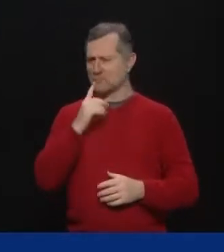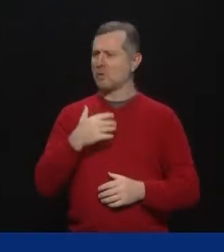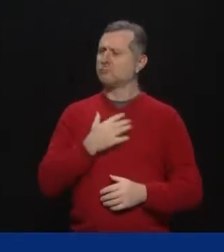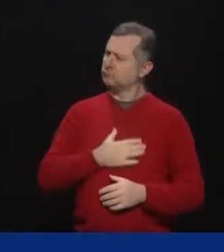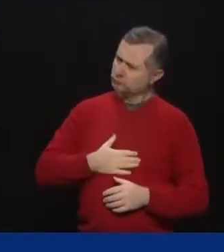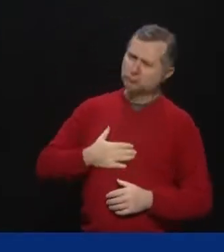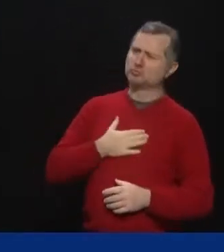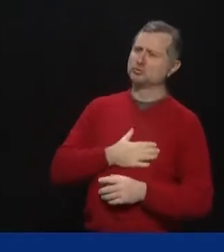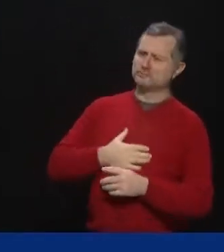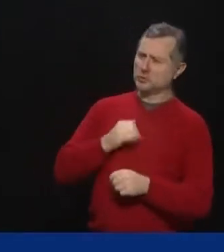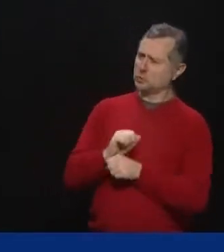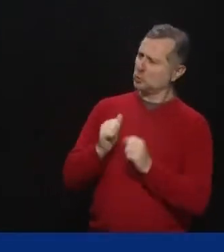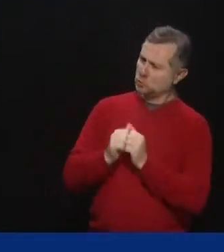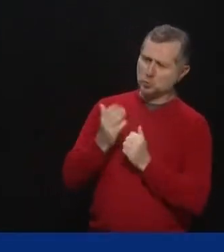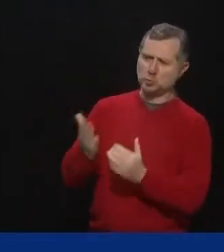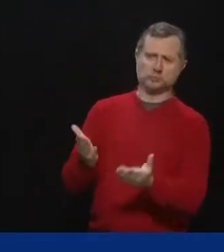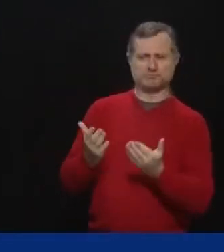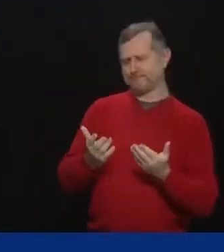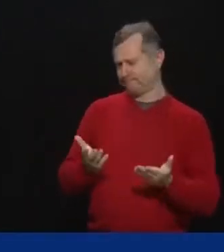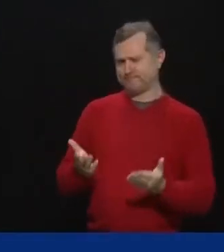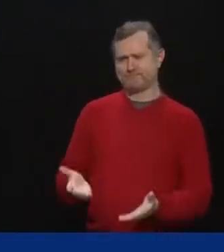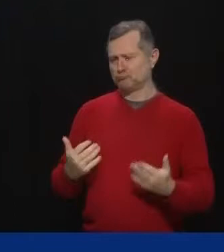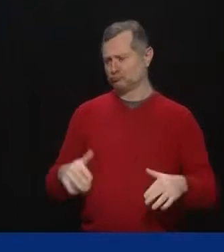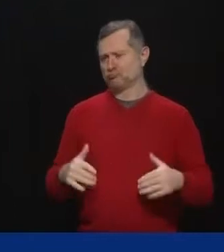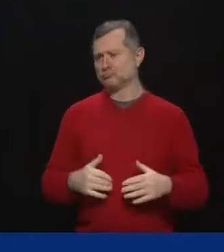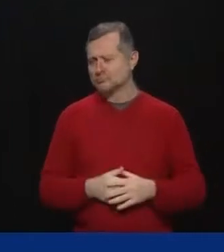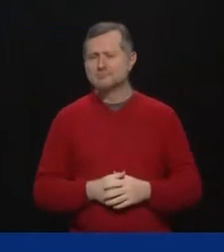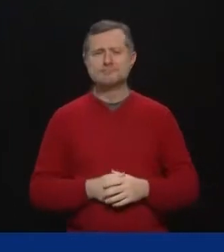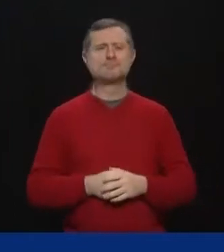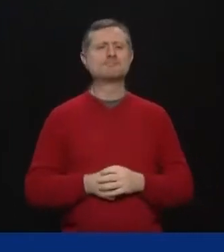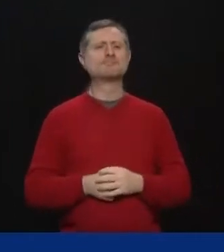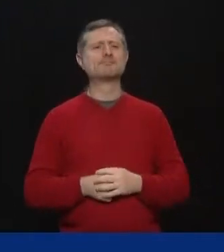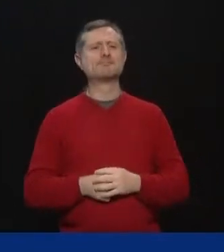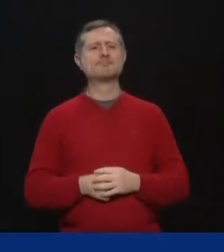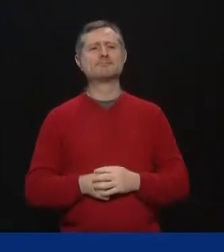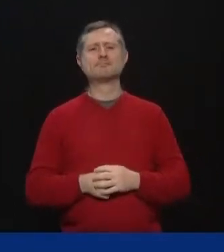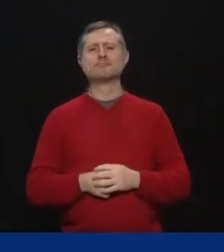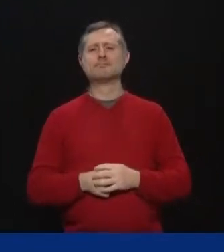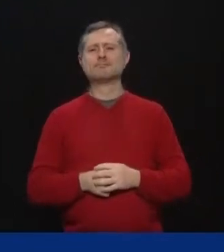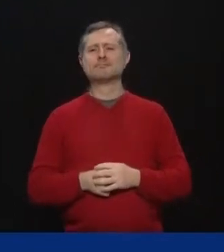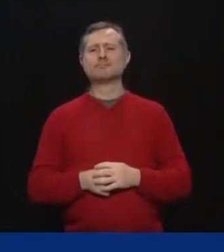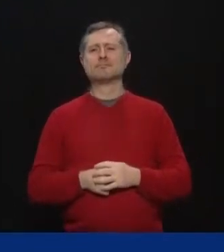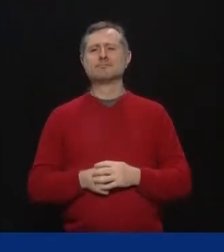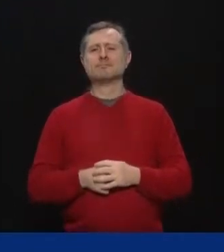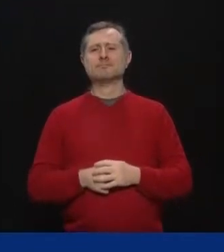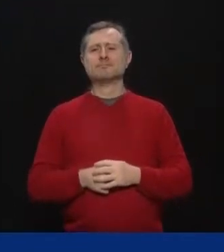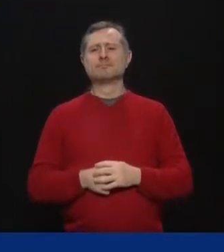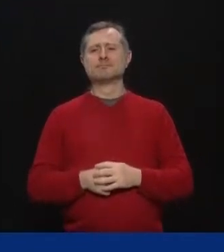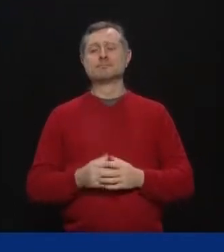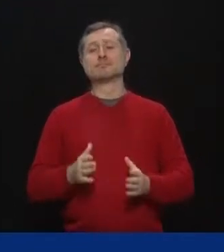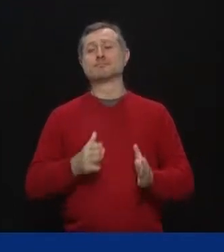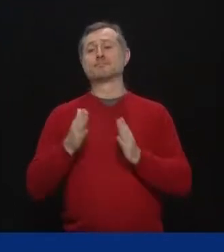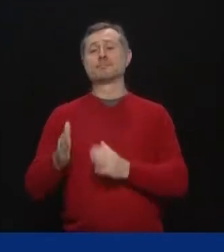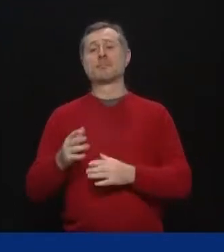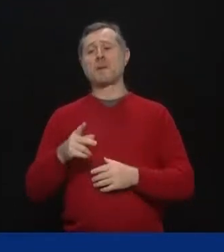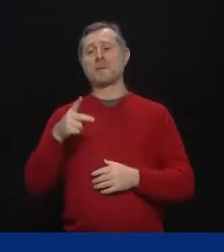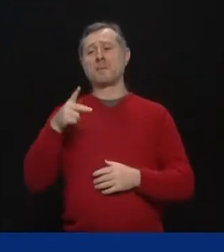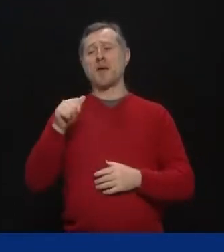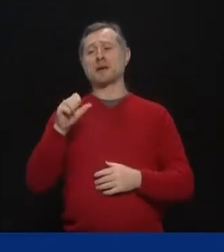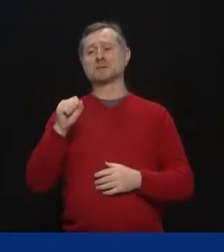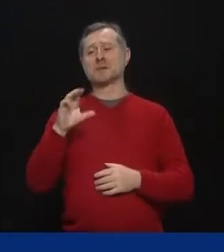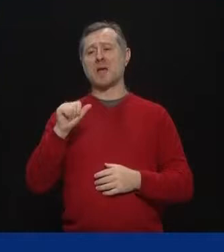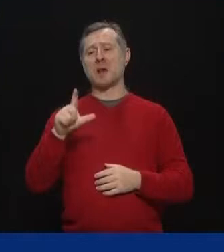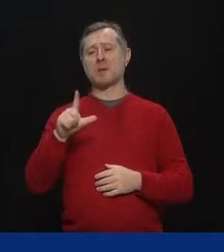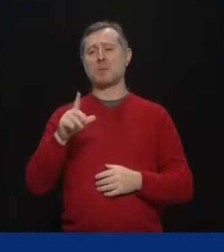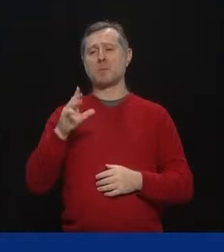Let me say that again. It has been a joy. That is very true. And And Pascal Bernard will be giving remarks as